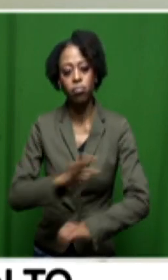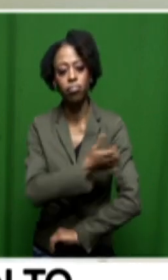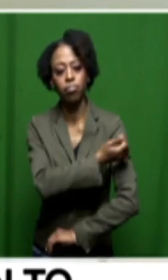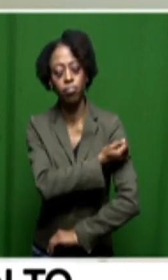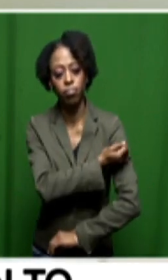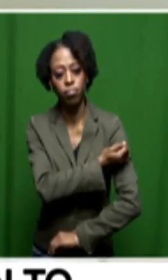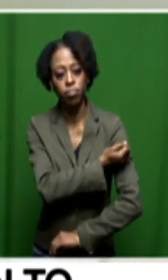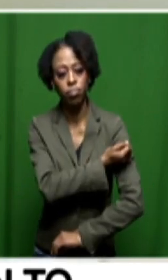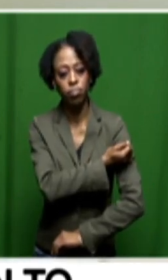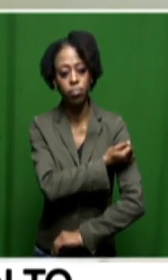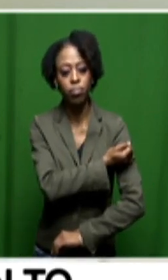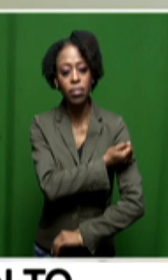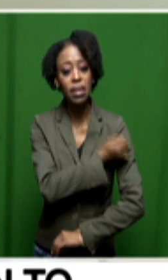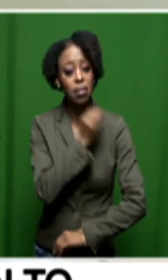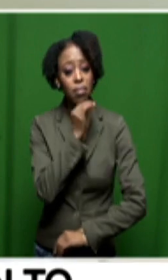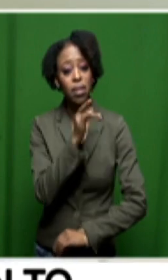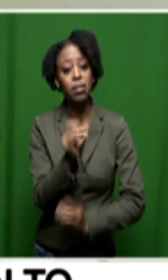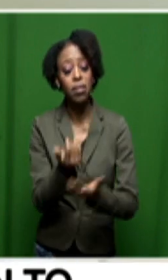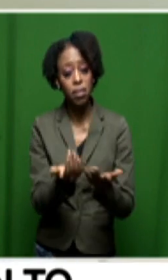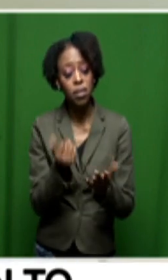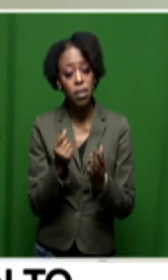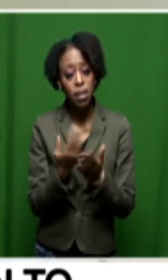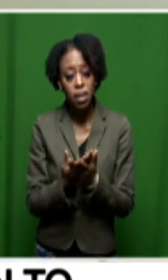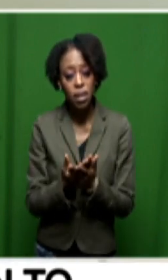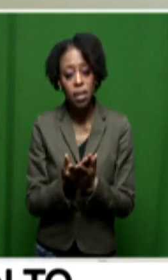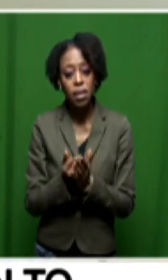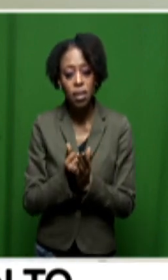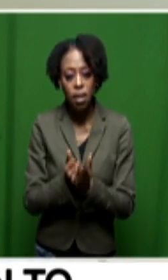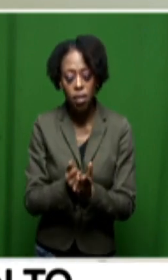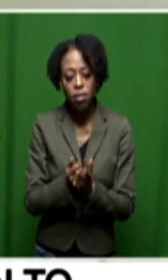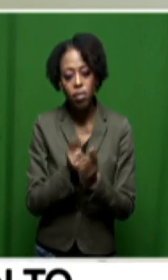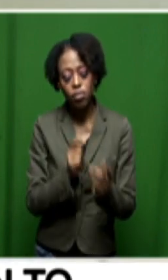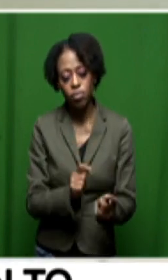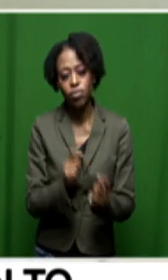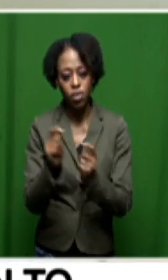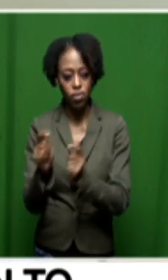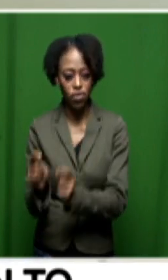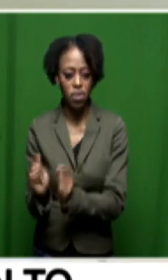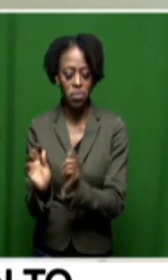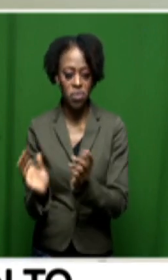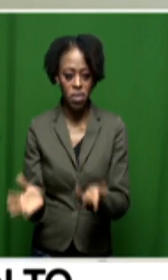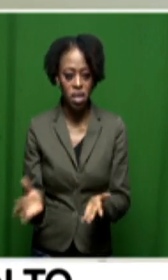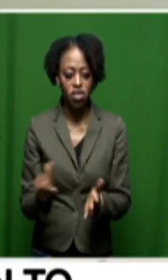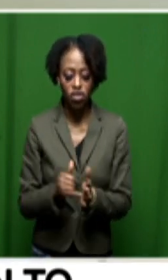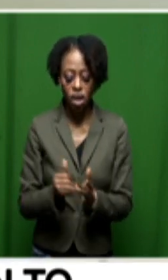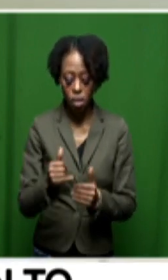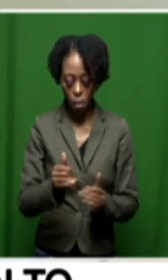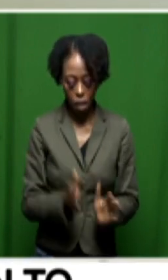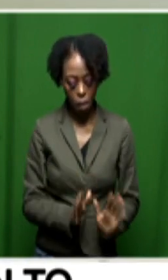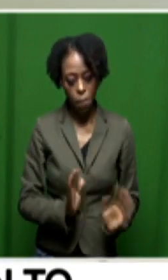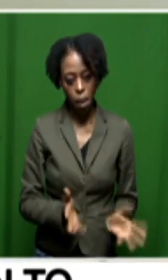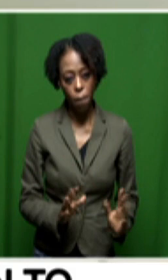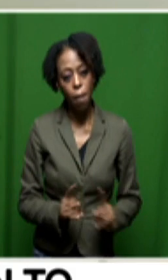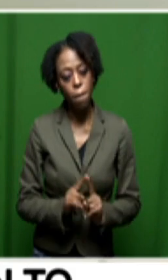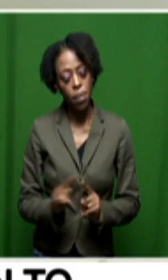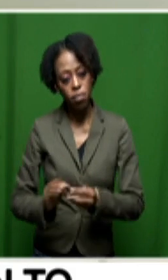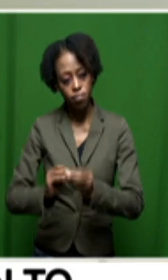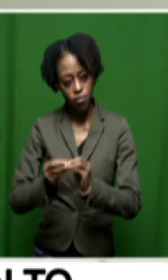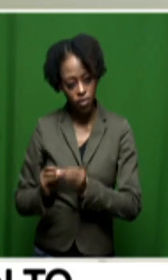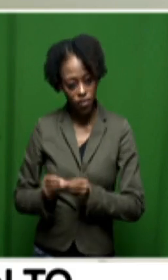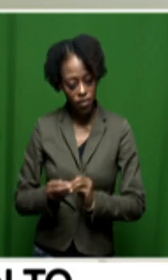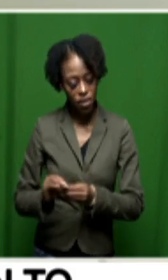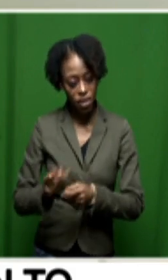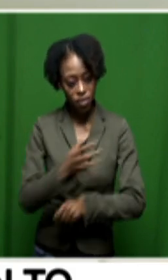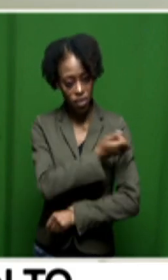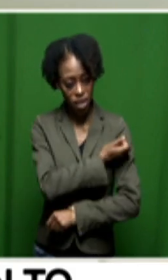vaccines, and that can only happen to tech transfer, not just packaging, but manufacturing